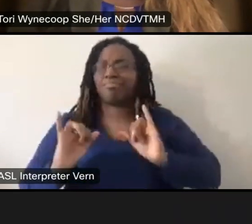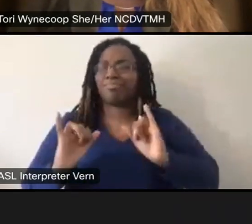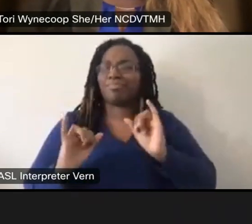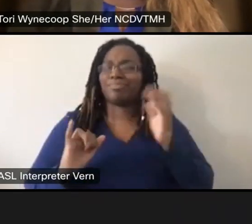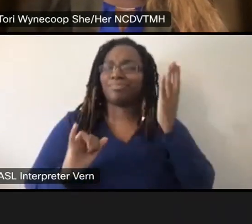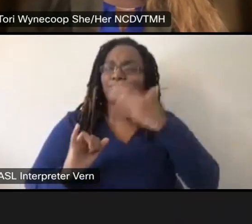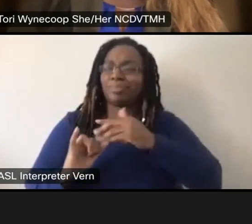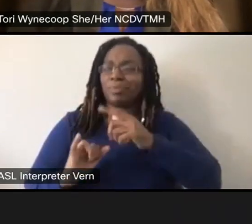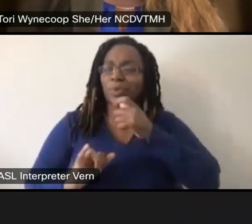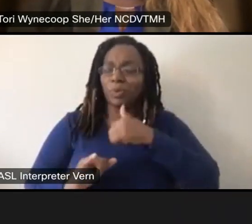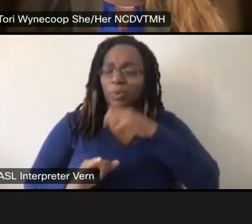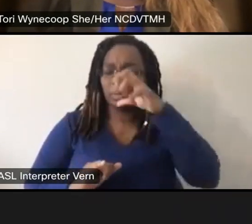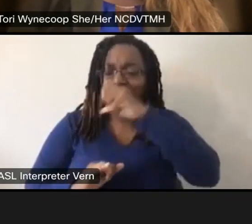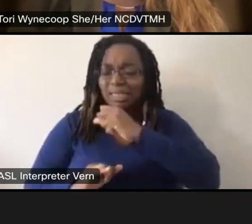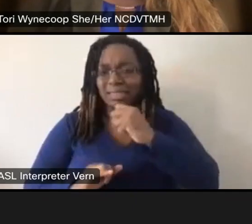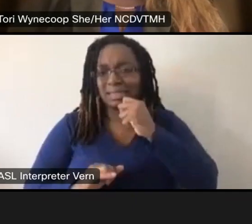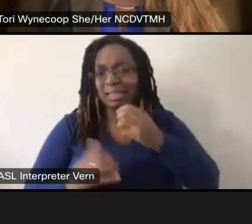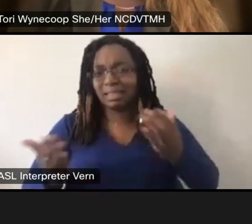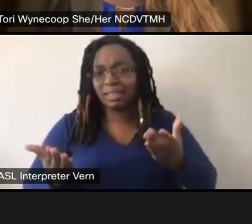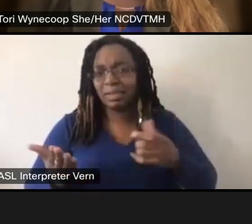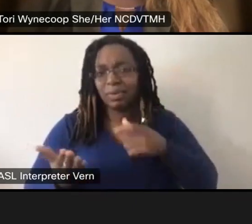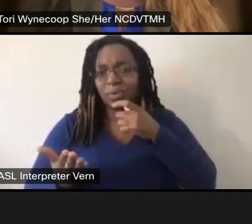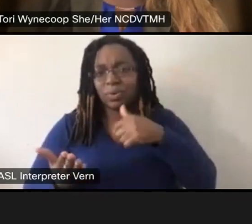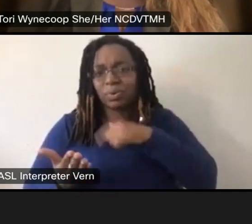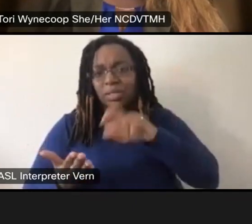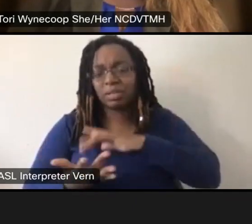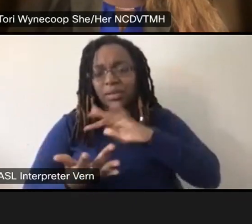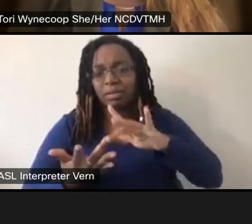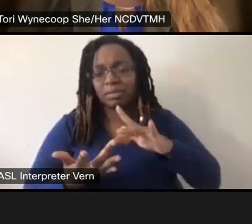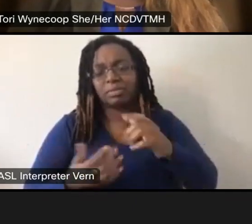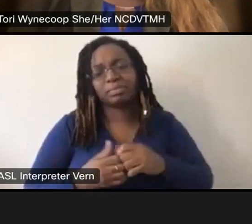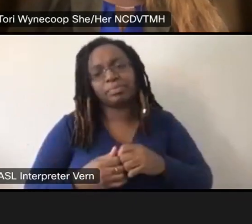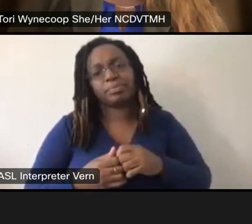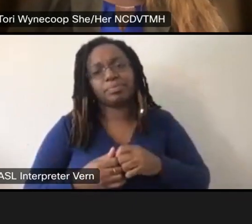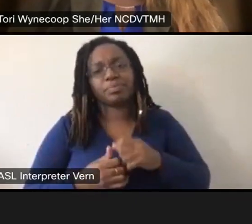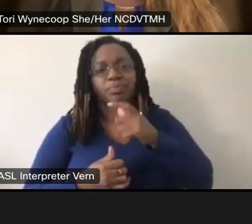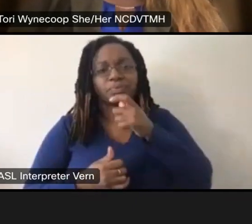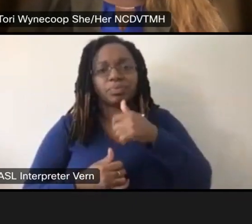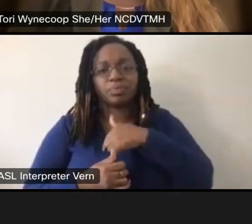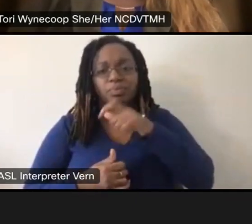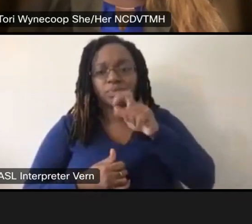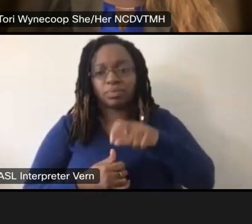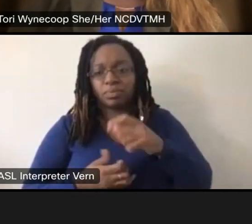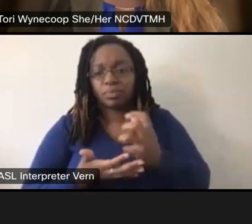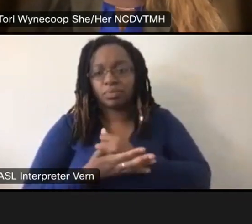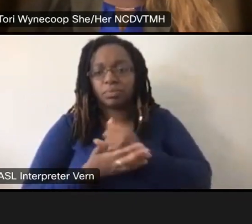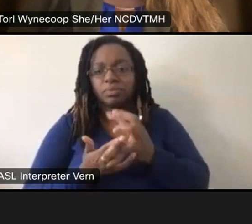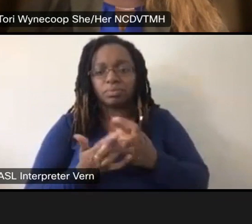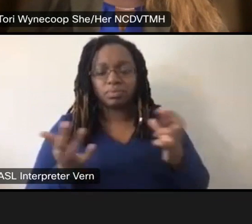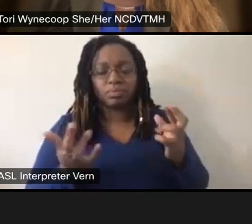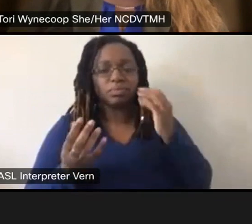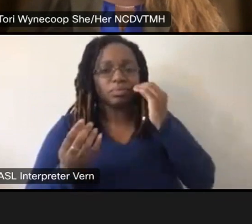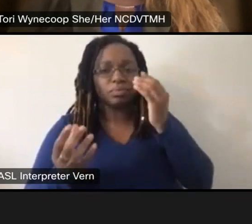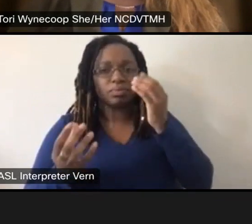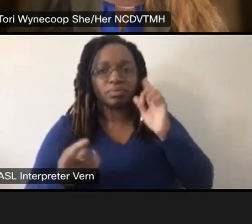here? Who do we still need to reach out to, and who do we need to contact, and who do we need to get our resources and information to?